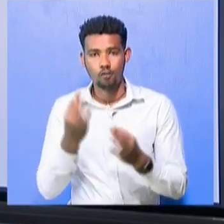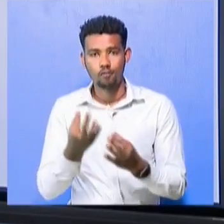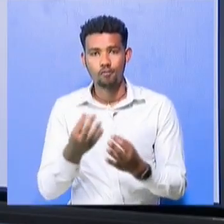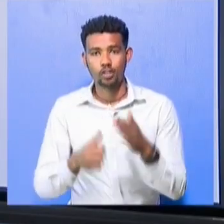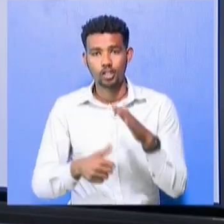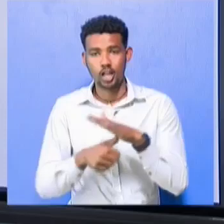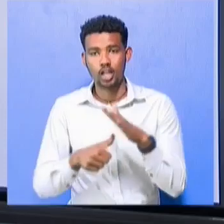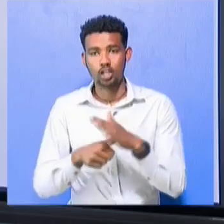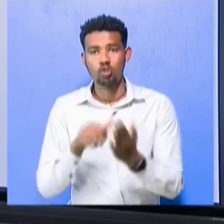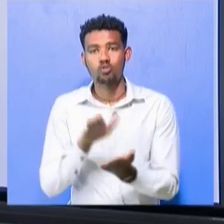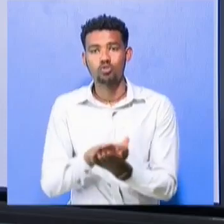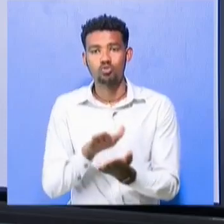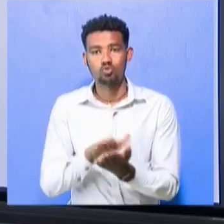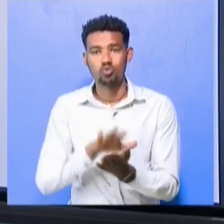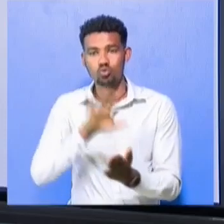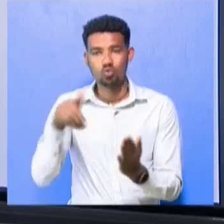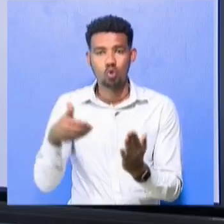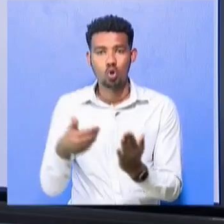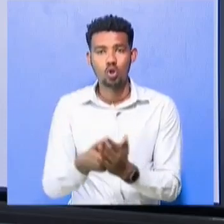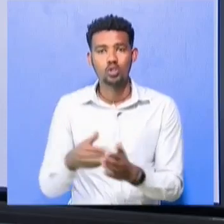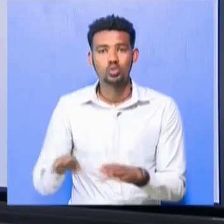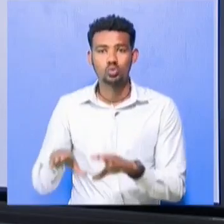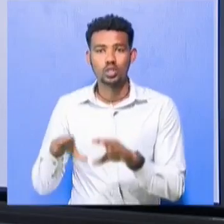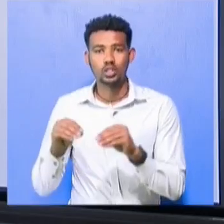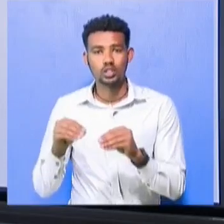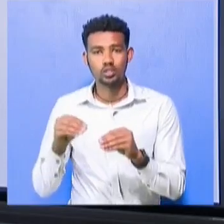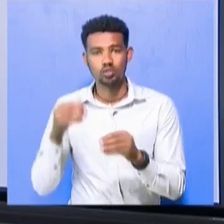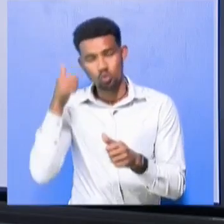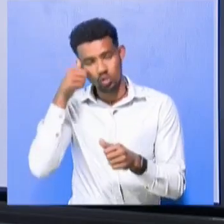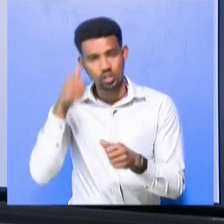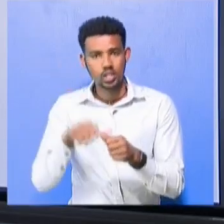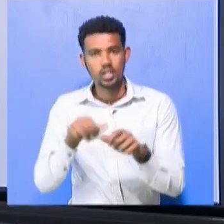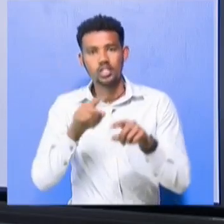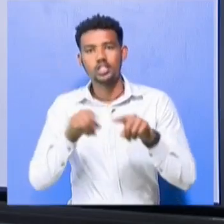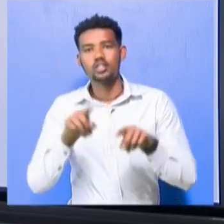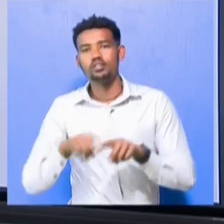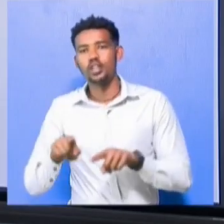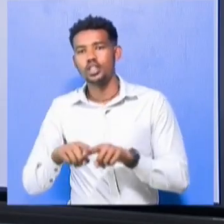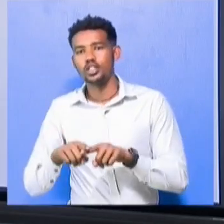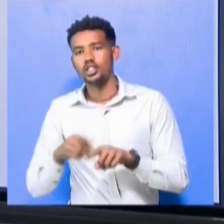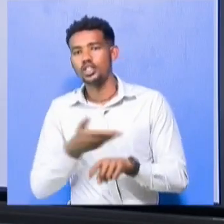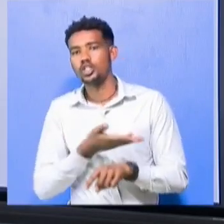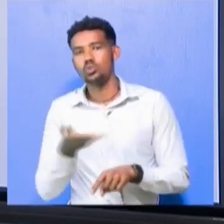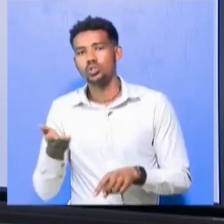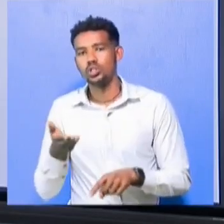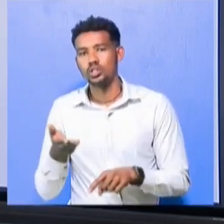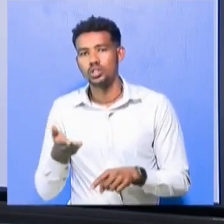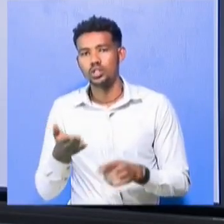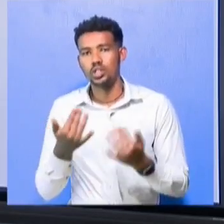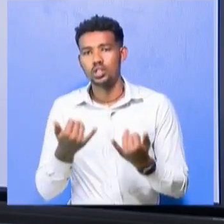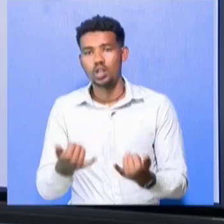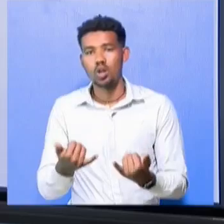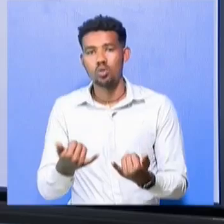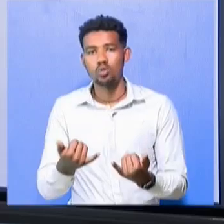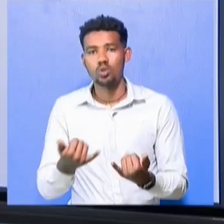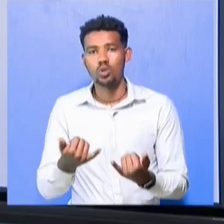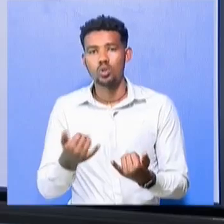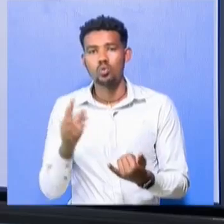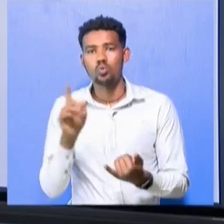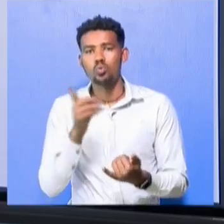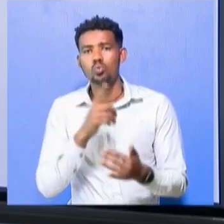to all students concerning to different issues. So while you are listening to these